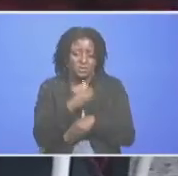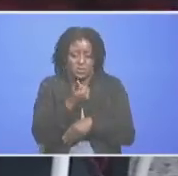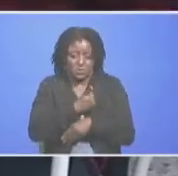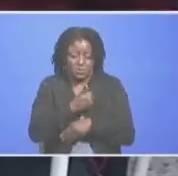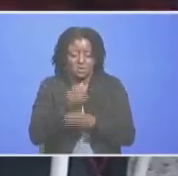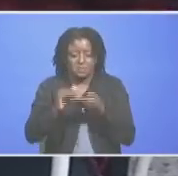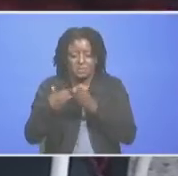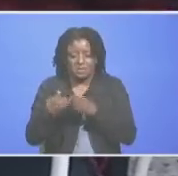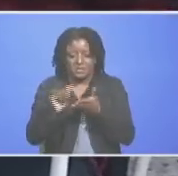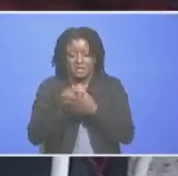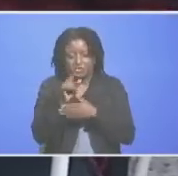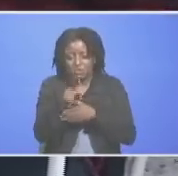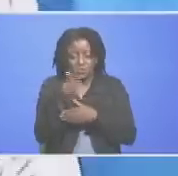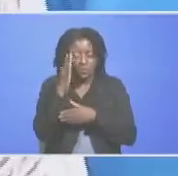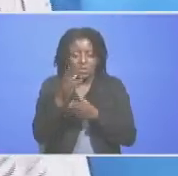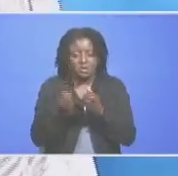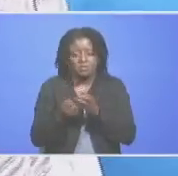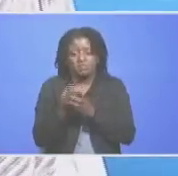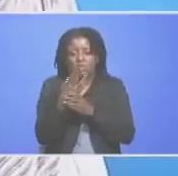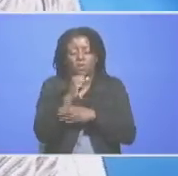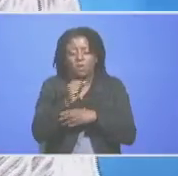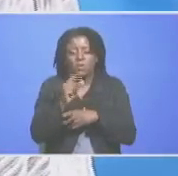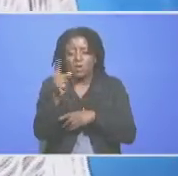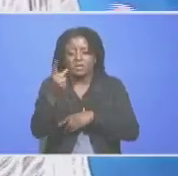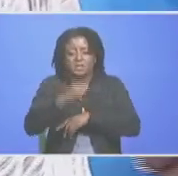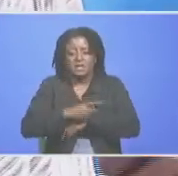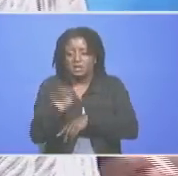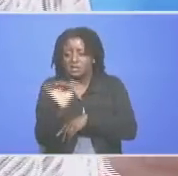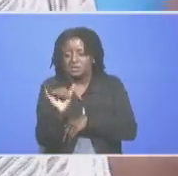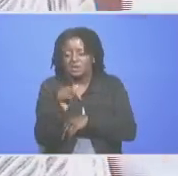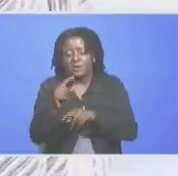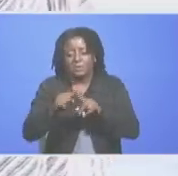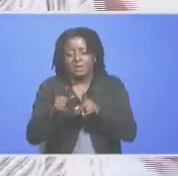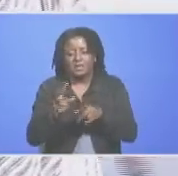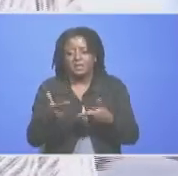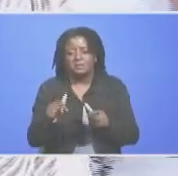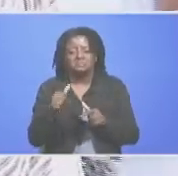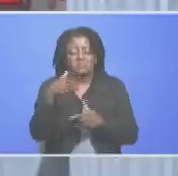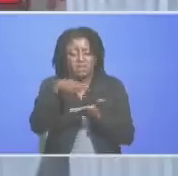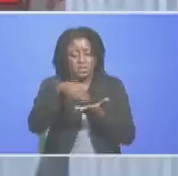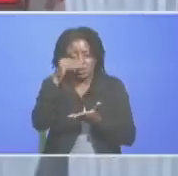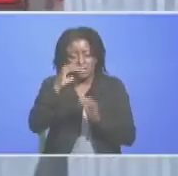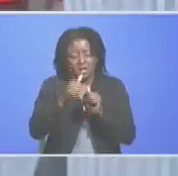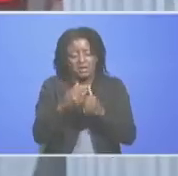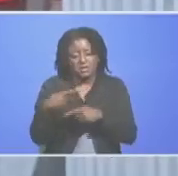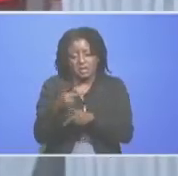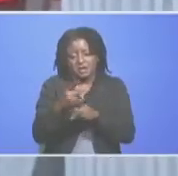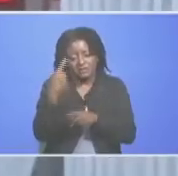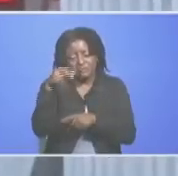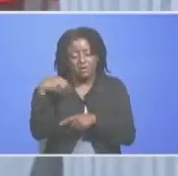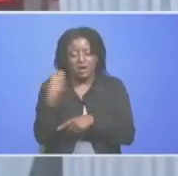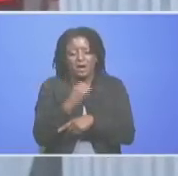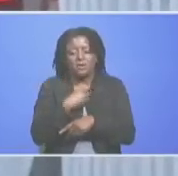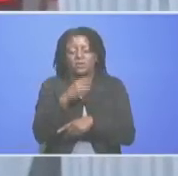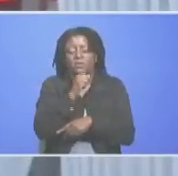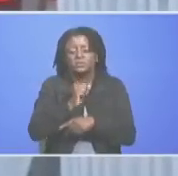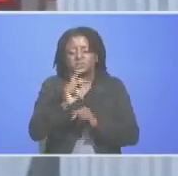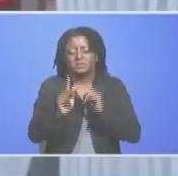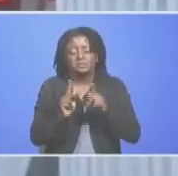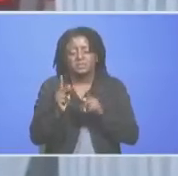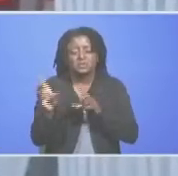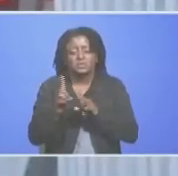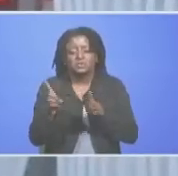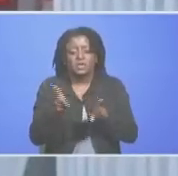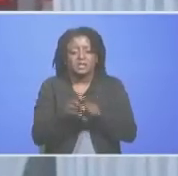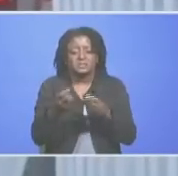will grow old one day as well, but let's learn how to take good care of our seniors and do as much as we can, even if we don't know